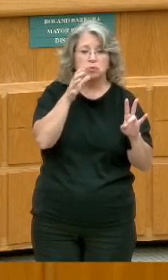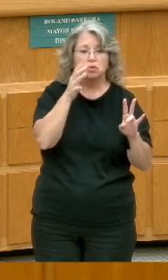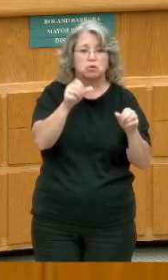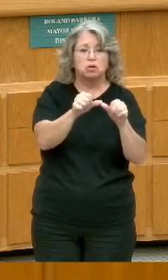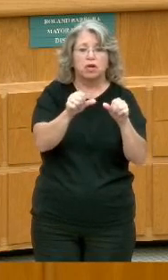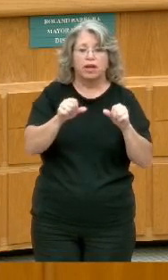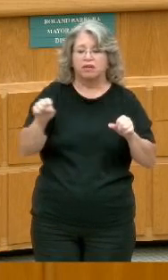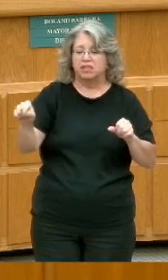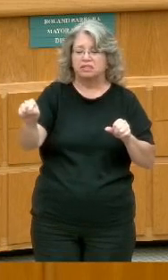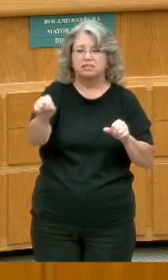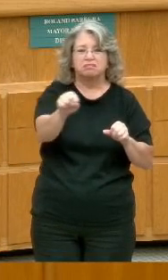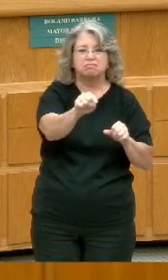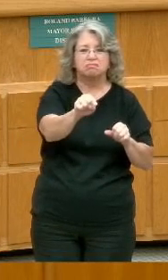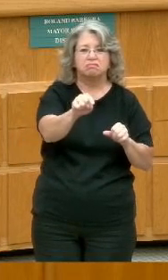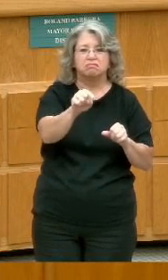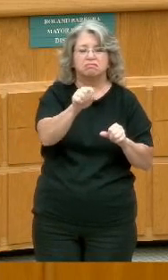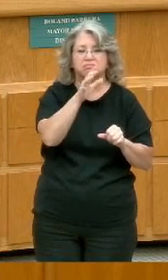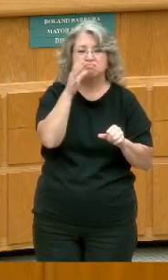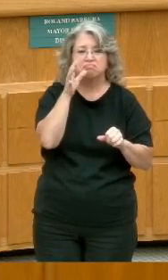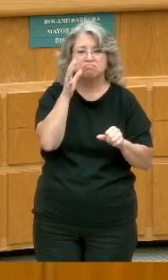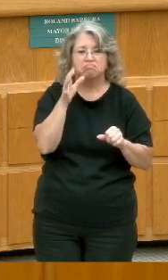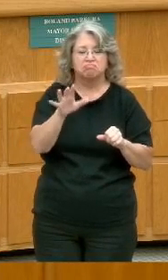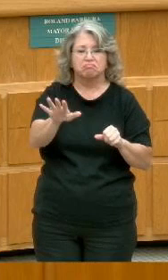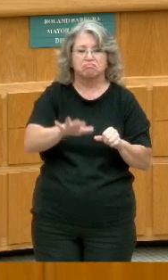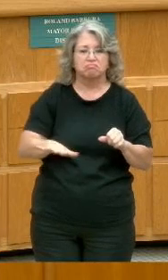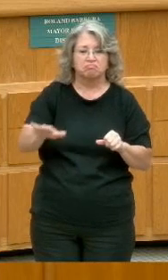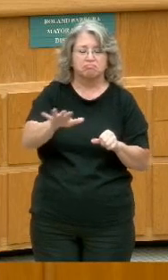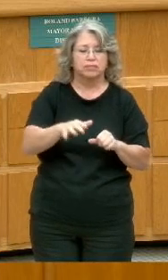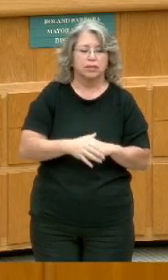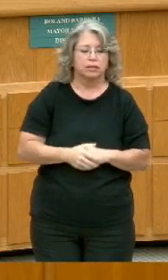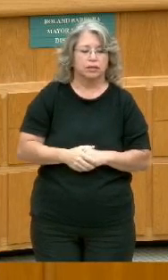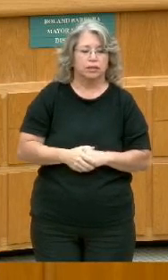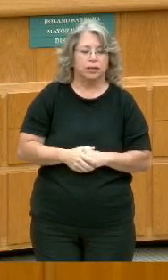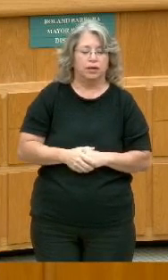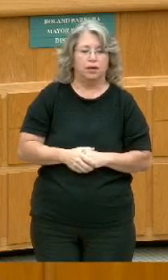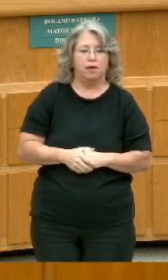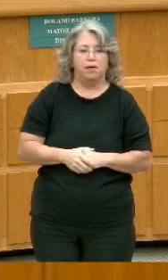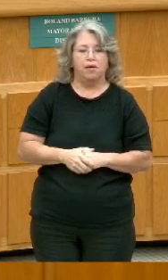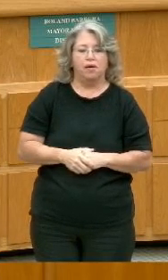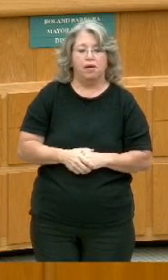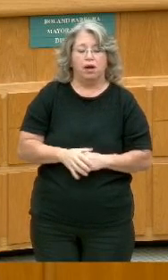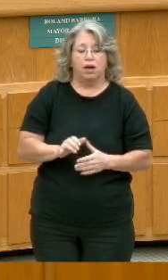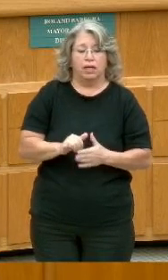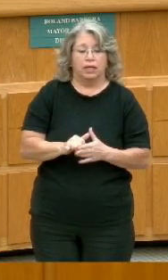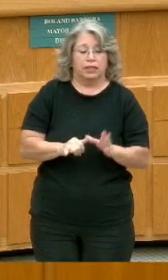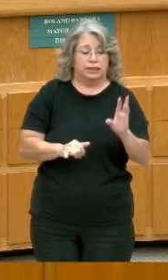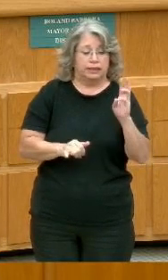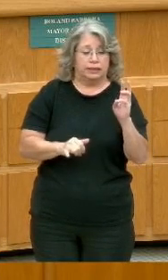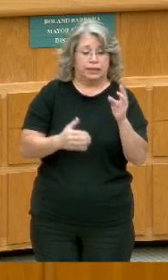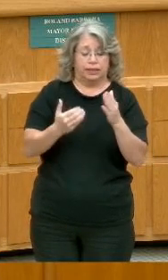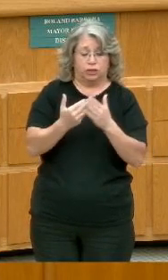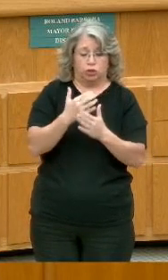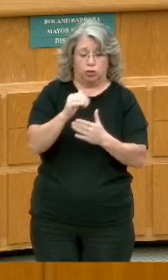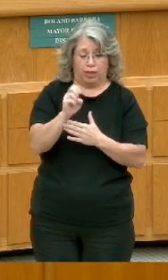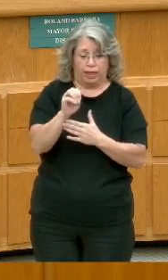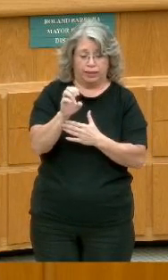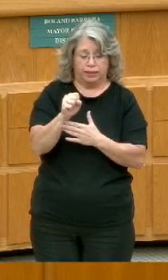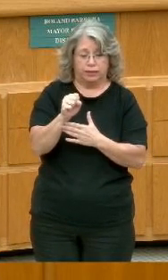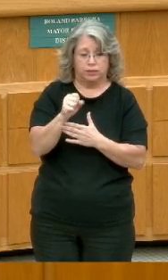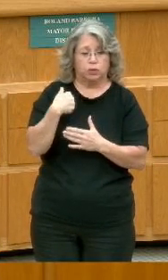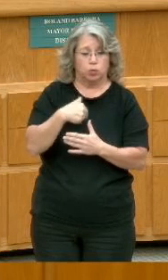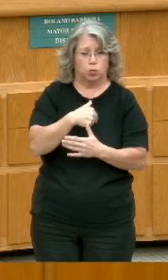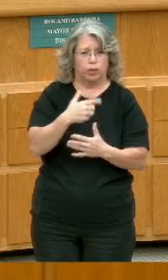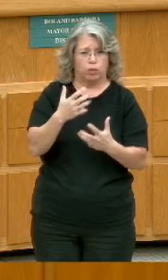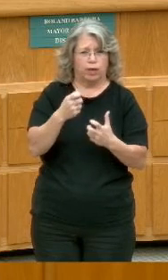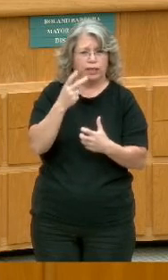that 113. We did look, those 6, and we need to pull up, maybe tomorrow we'll bring that map up for the community, but we wanted to see with those